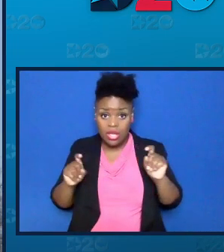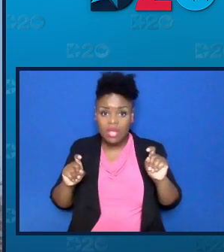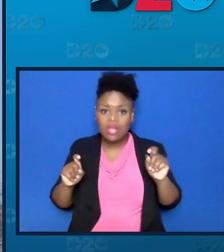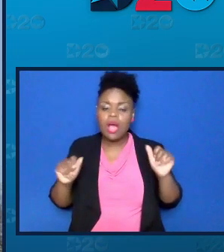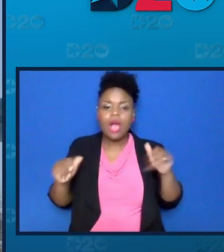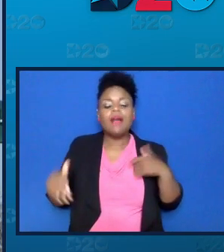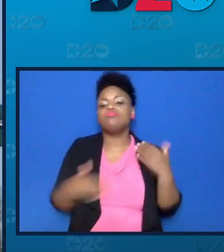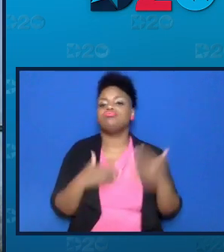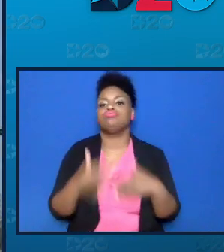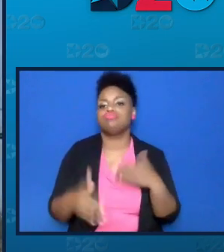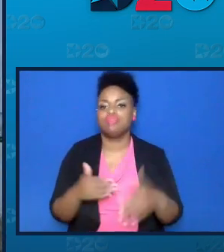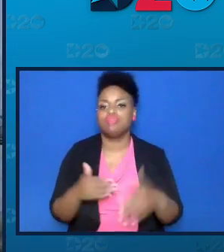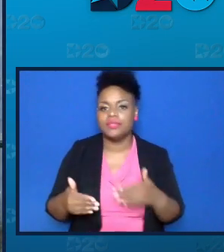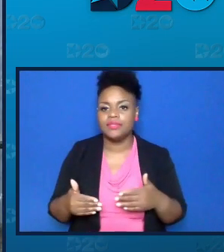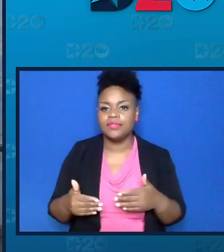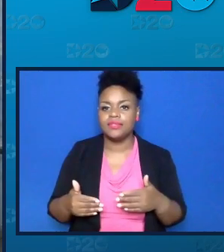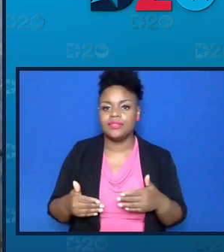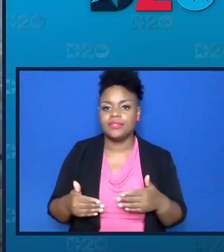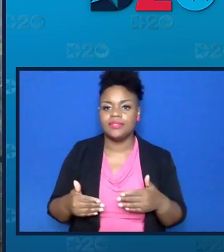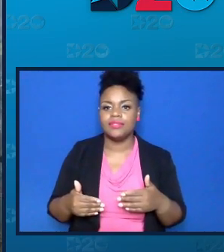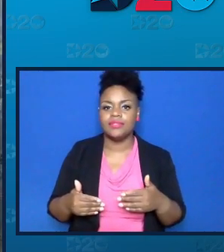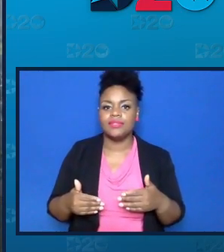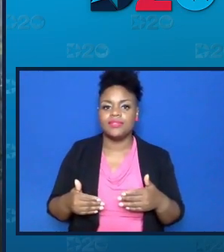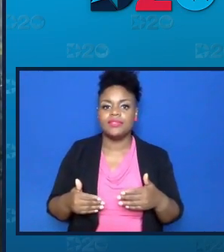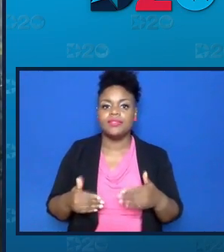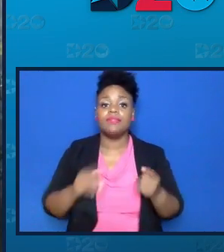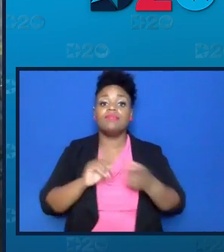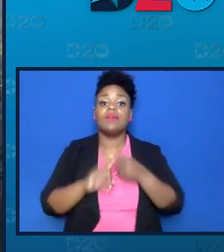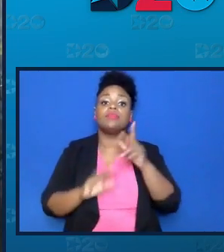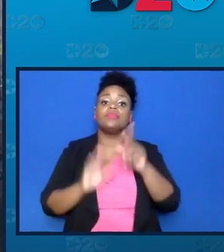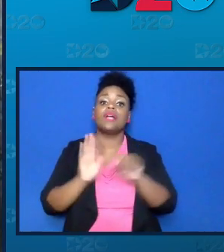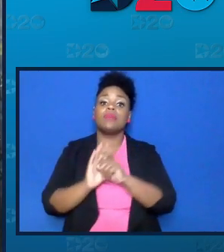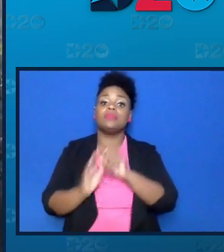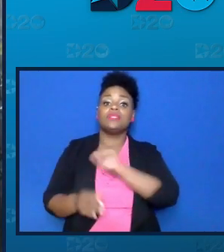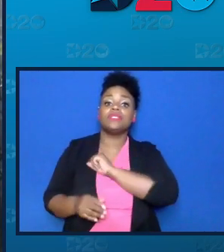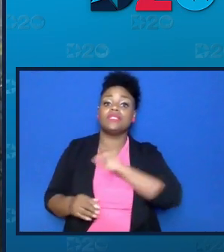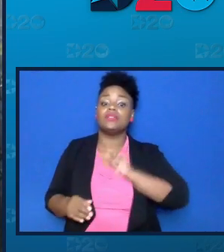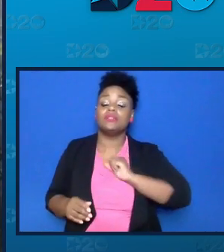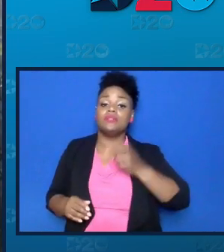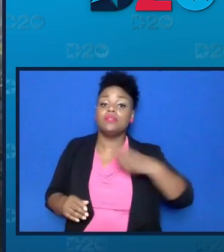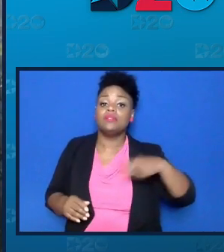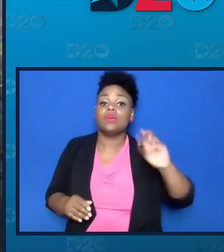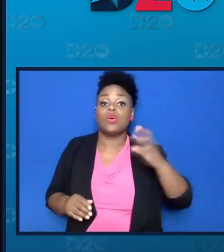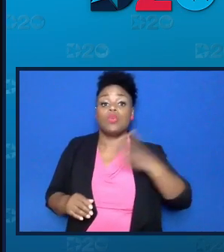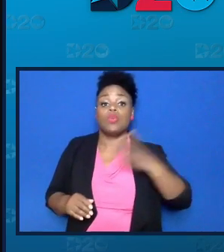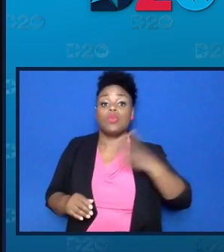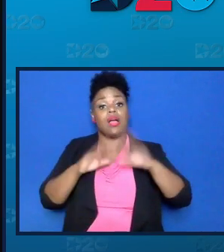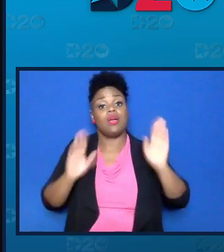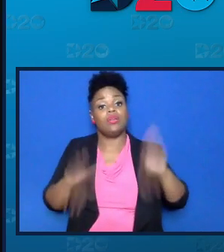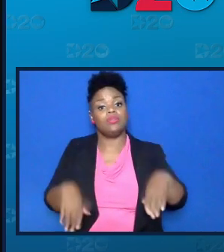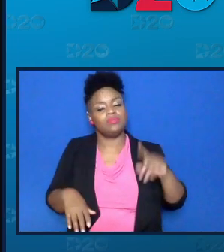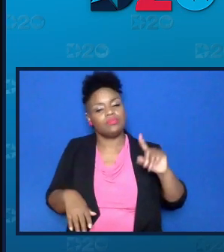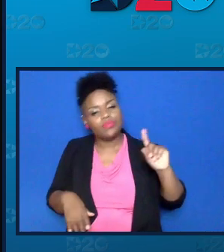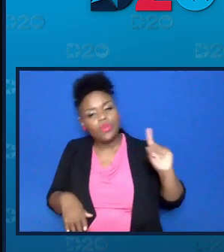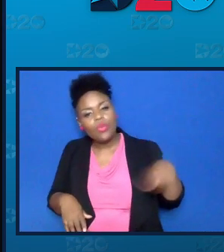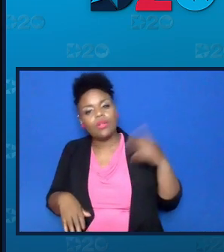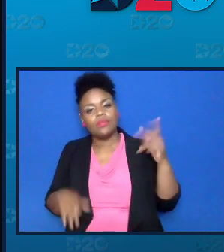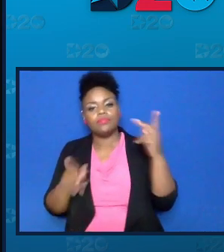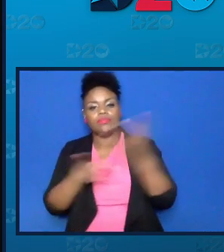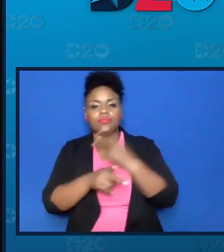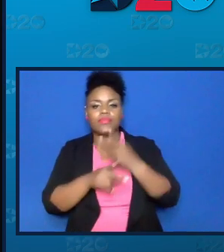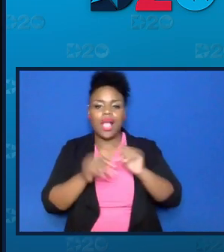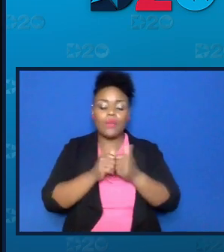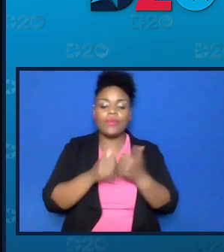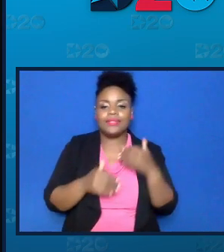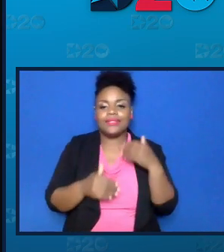From his time in the Senate and then the White House, Joe always found a way forward, forging unlikely